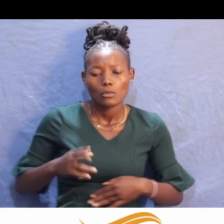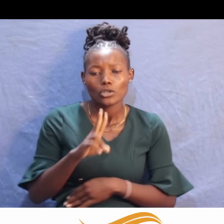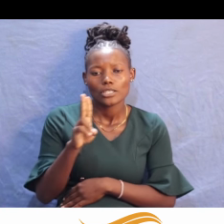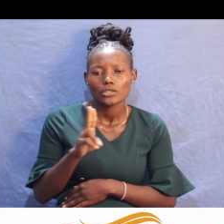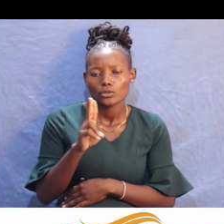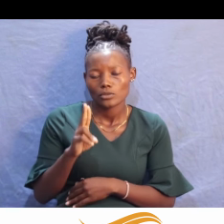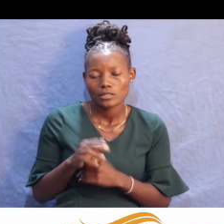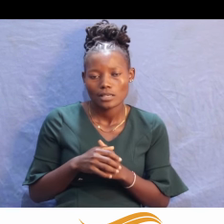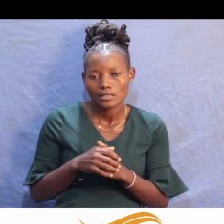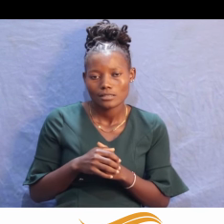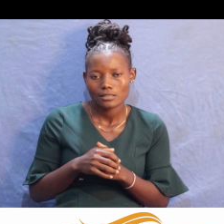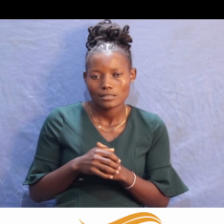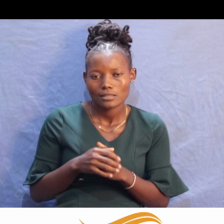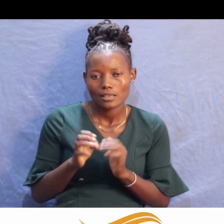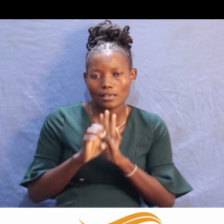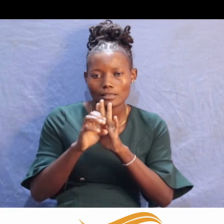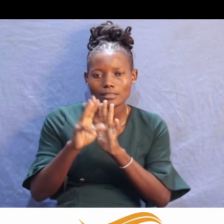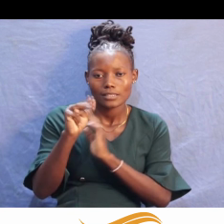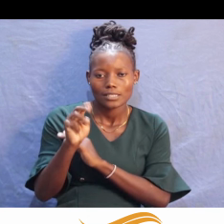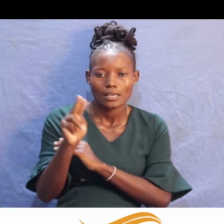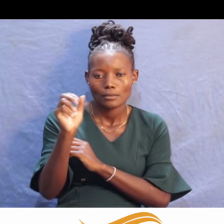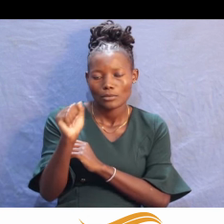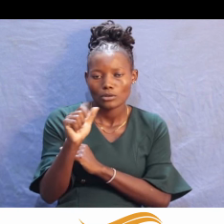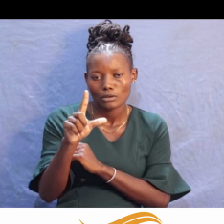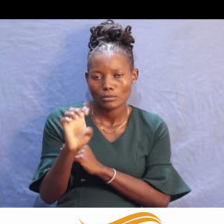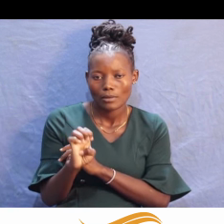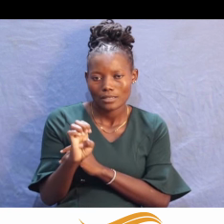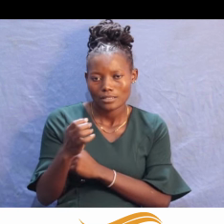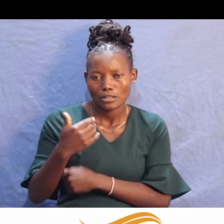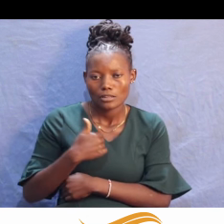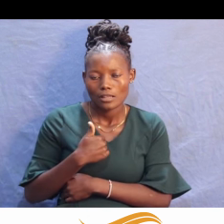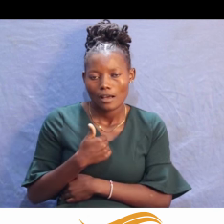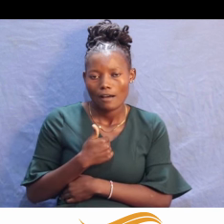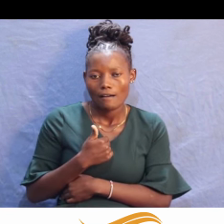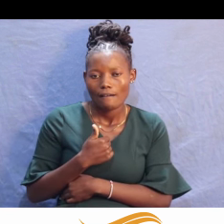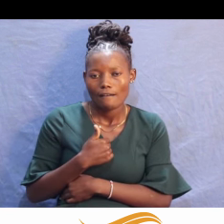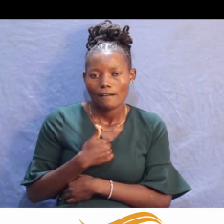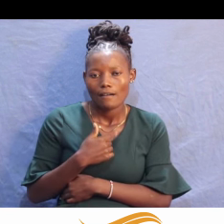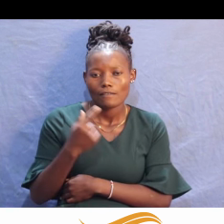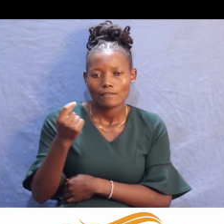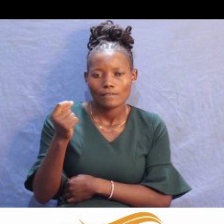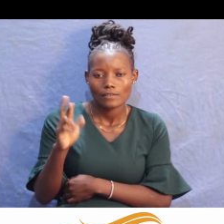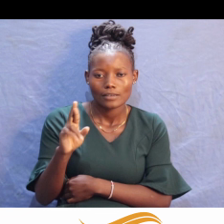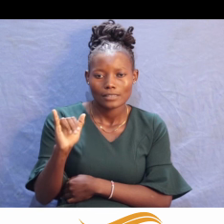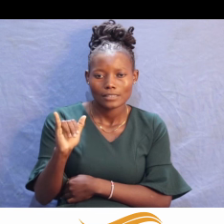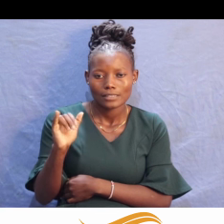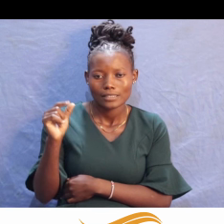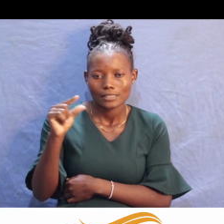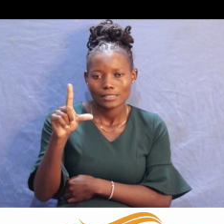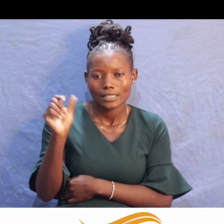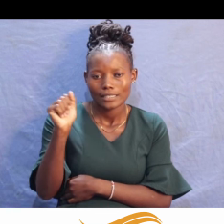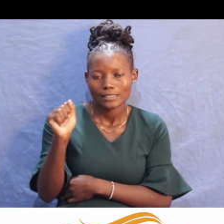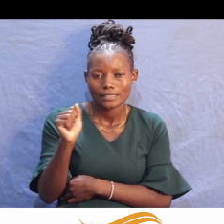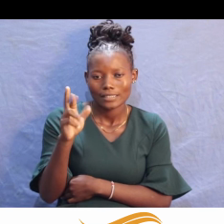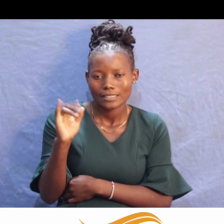words here, like the muscle has something called glycogen. The muscle has triglycerides, and the